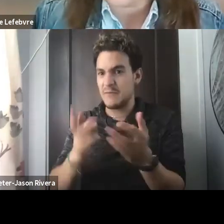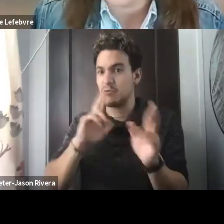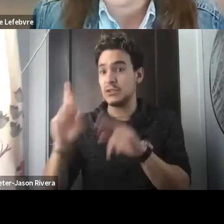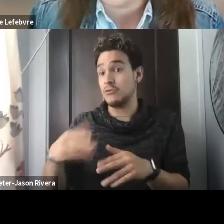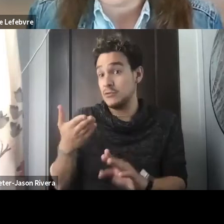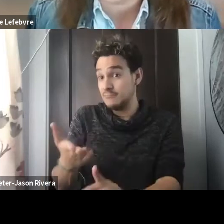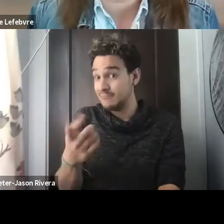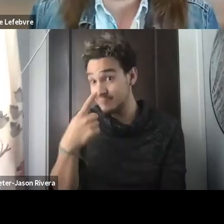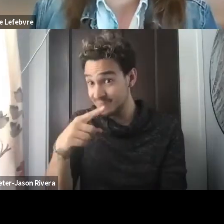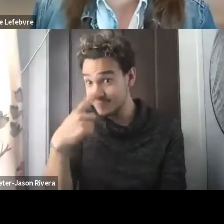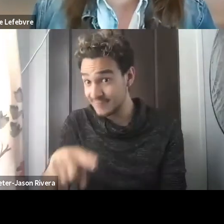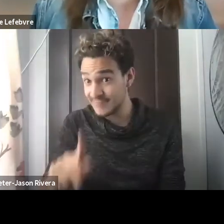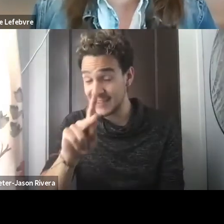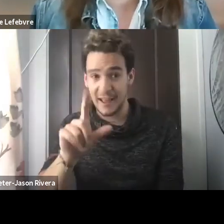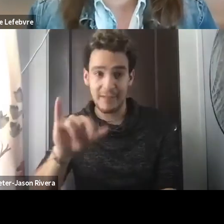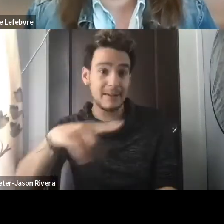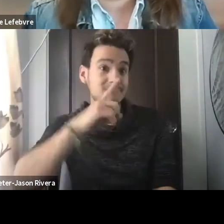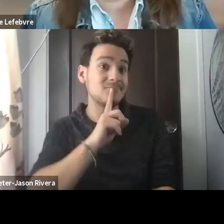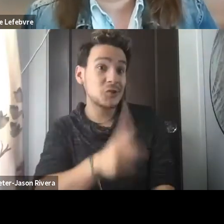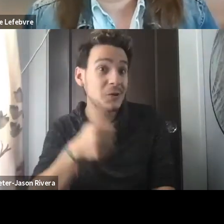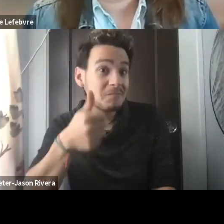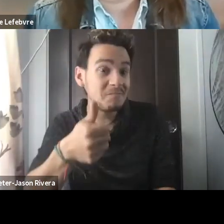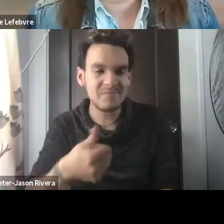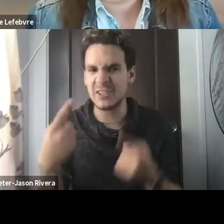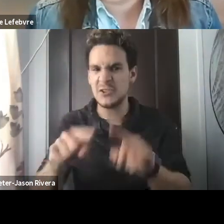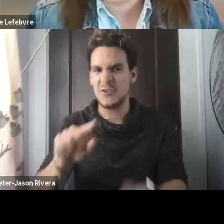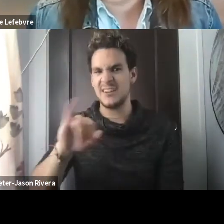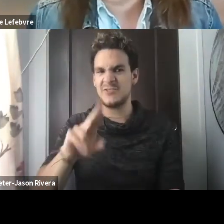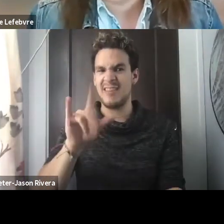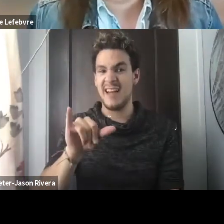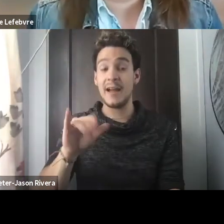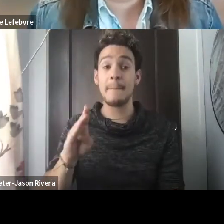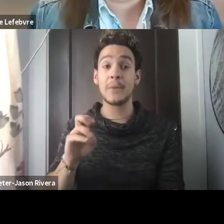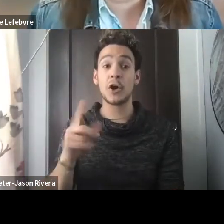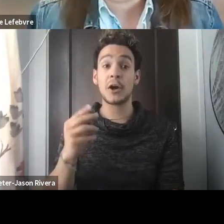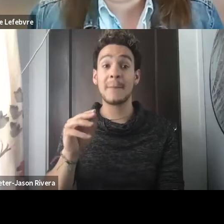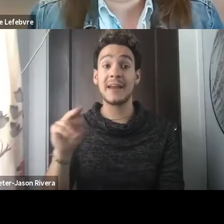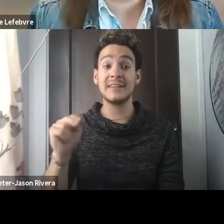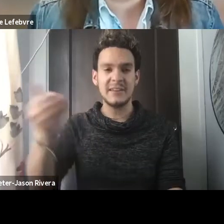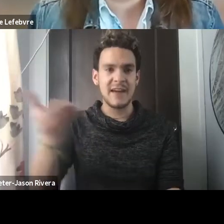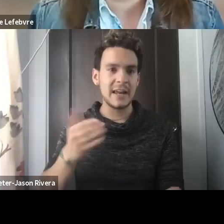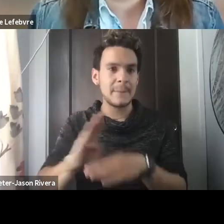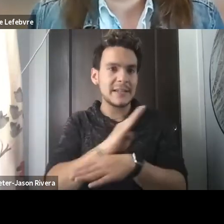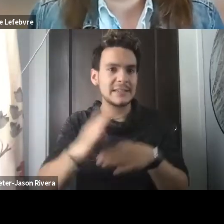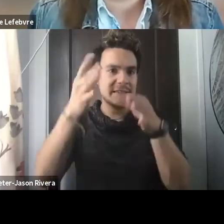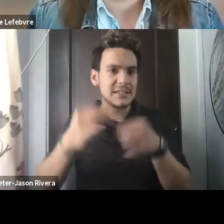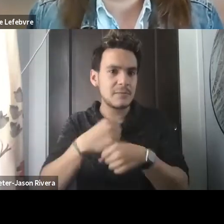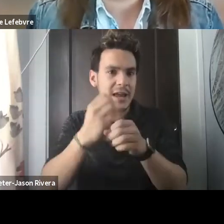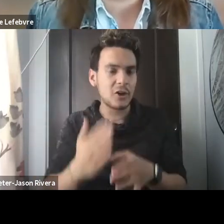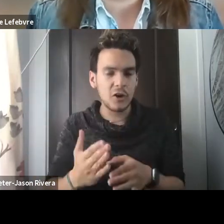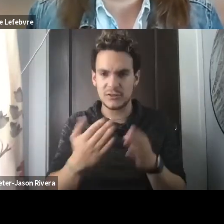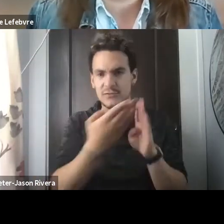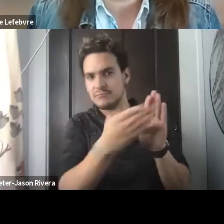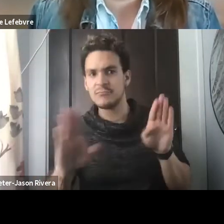from it. Sure. Yeah, during the month of July, Bergmann invited business decision makers across upstate